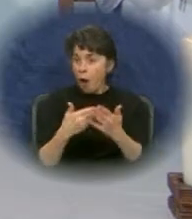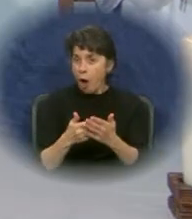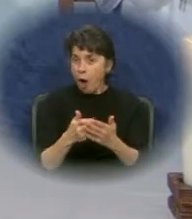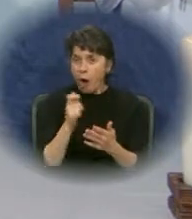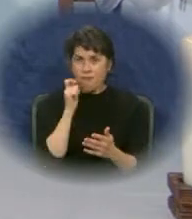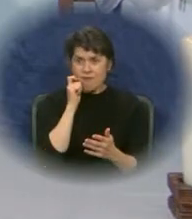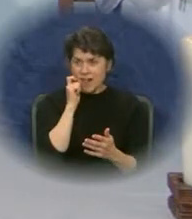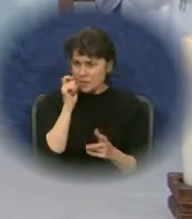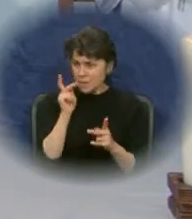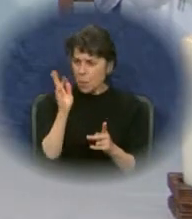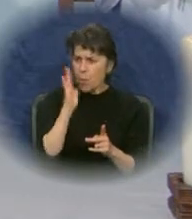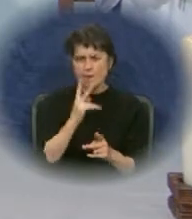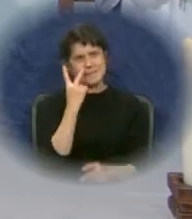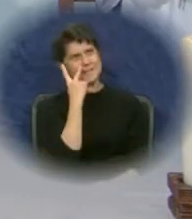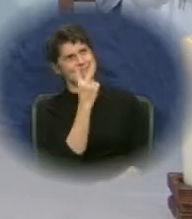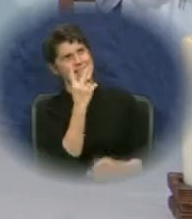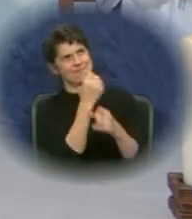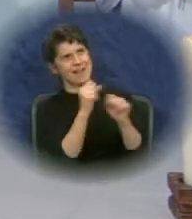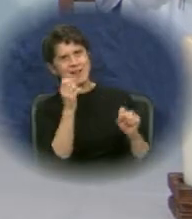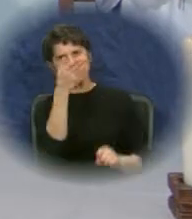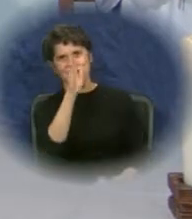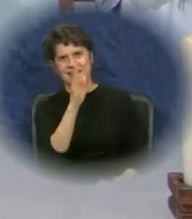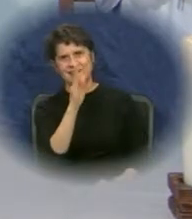of God.